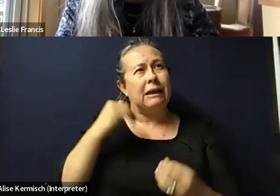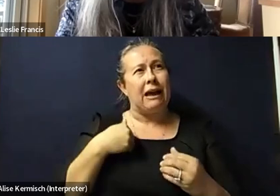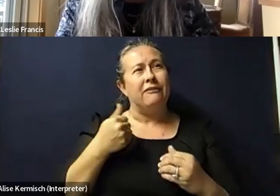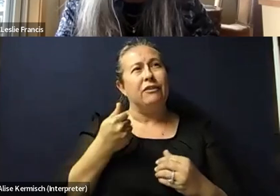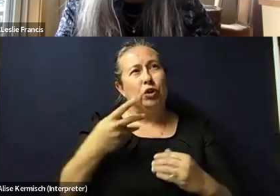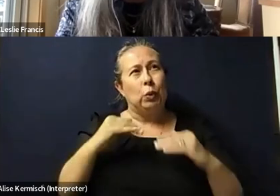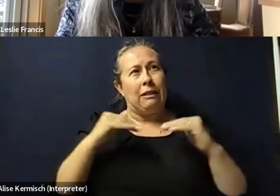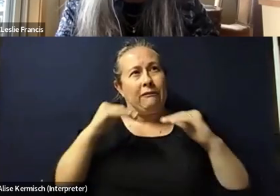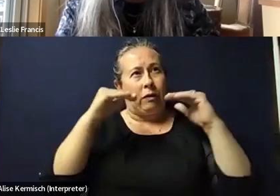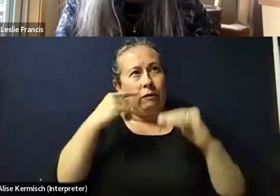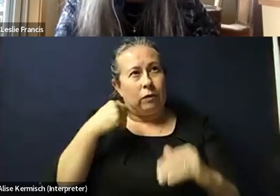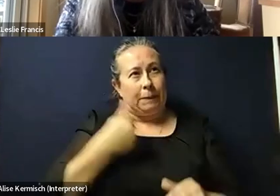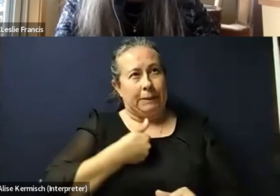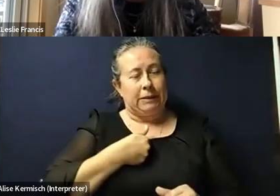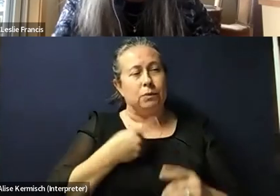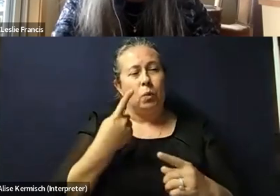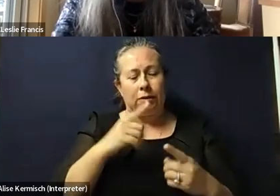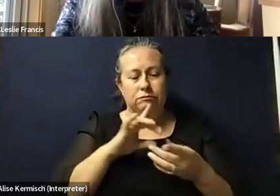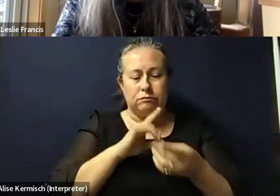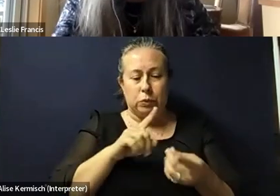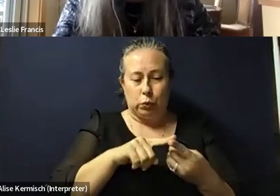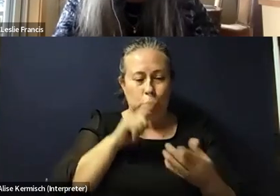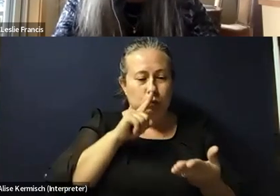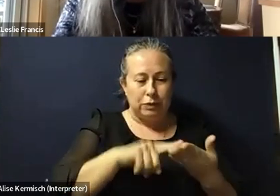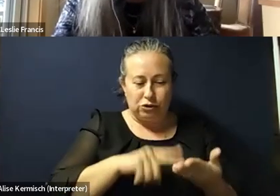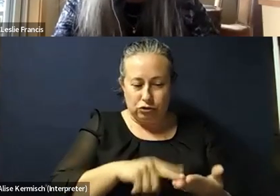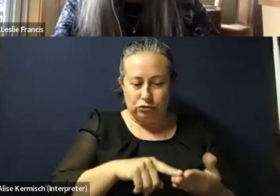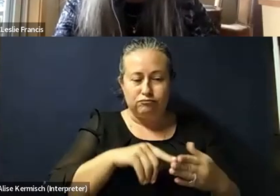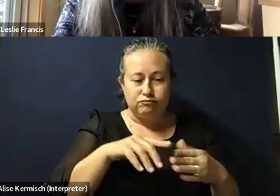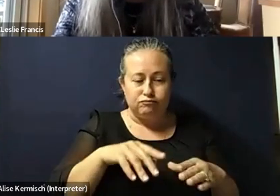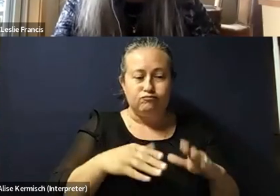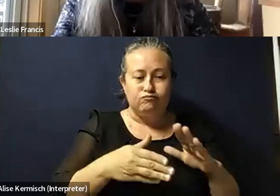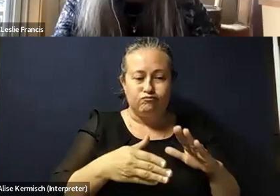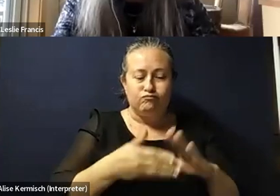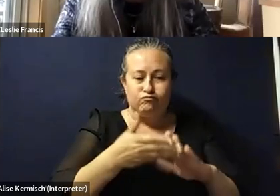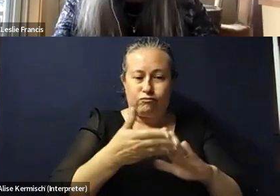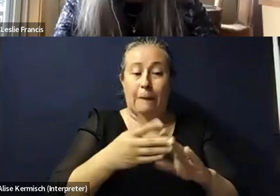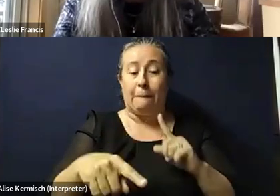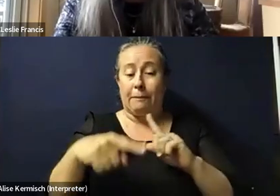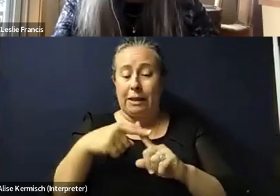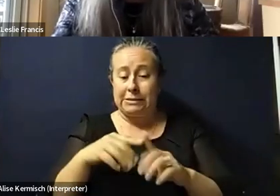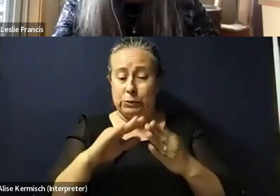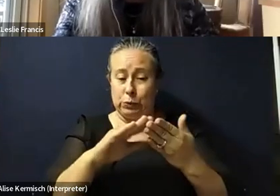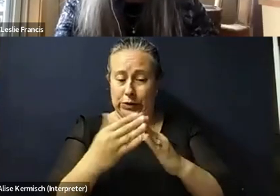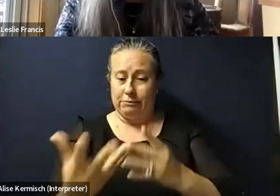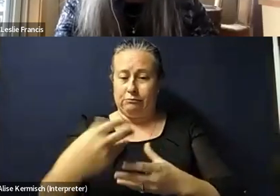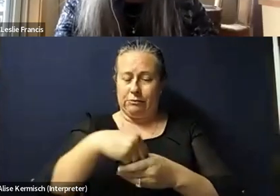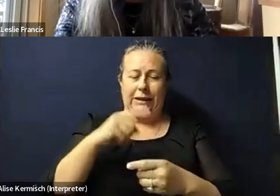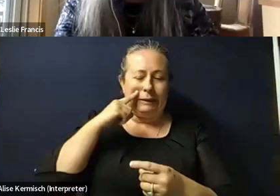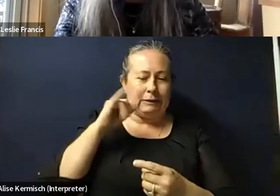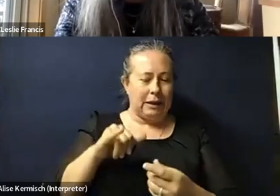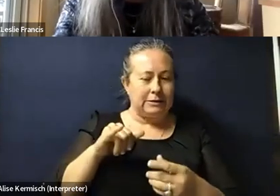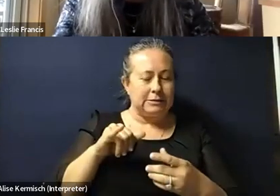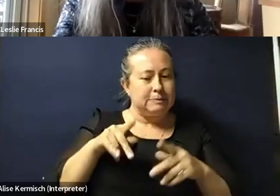me. One is in terms of the research that we're conducting and community engagement. I think that's an opportunity to learn about